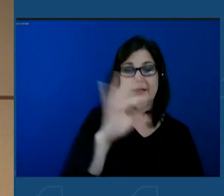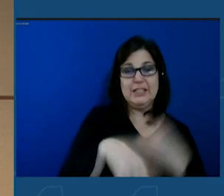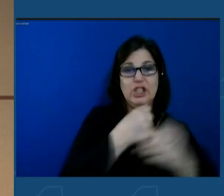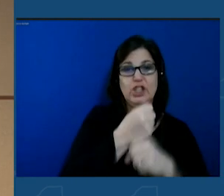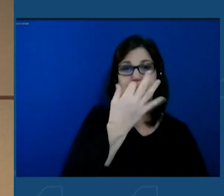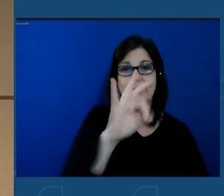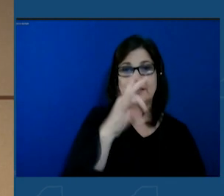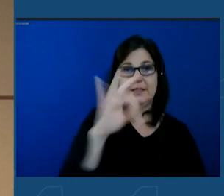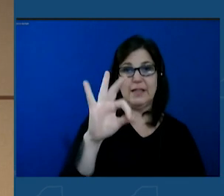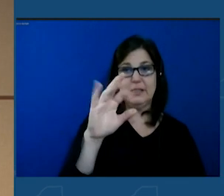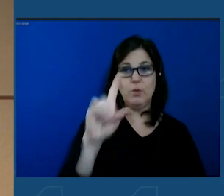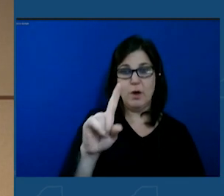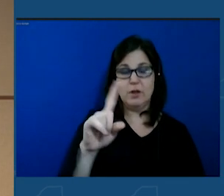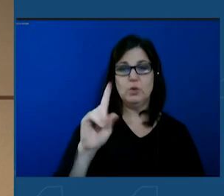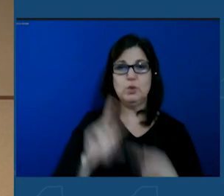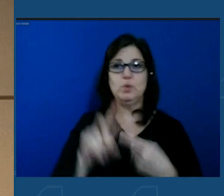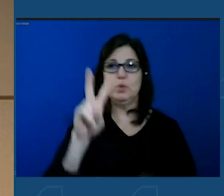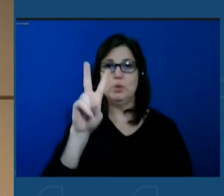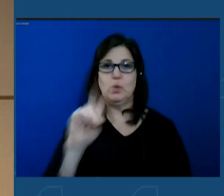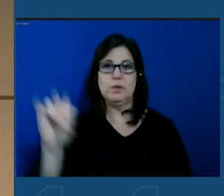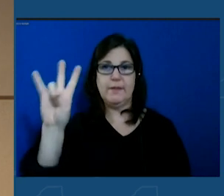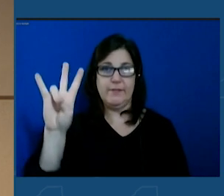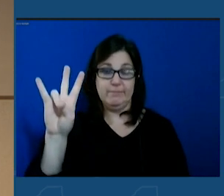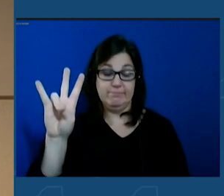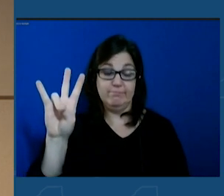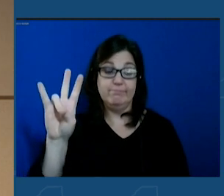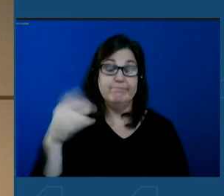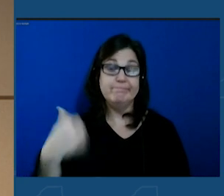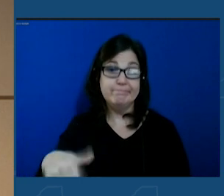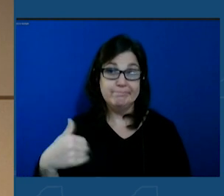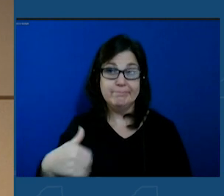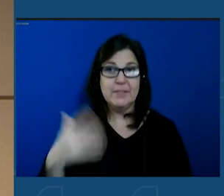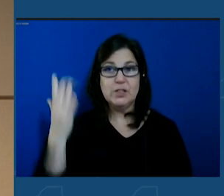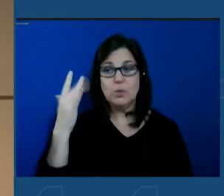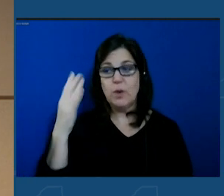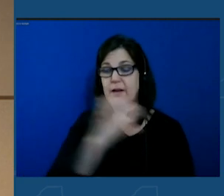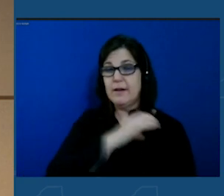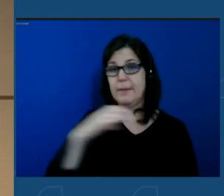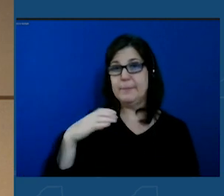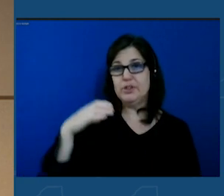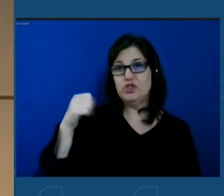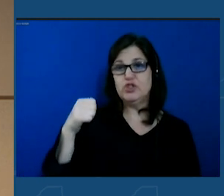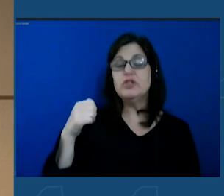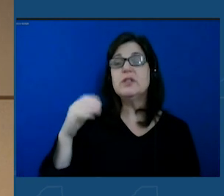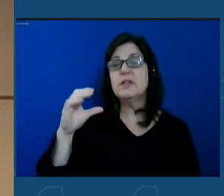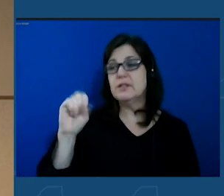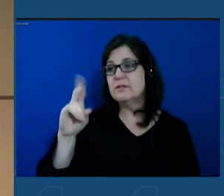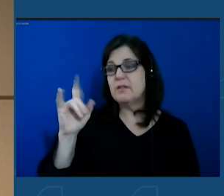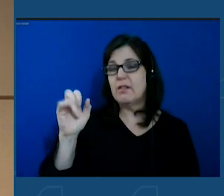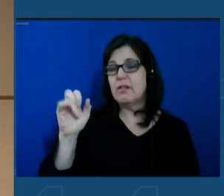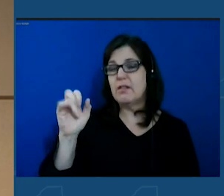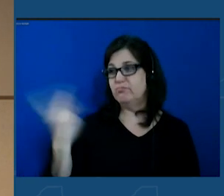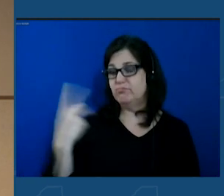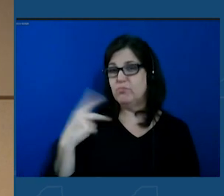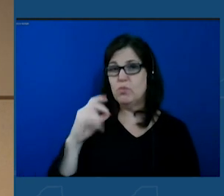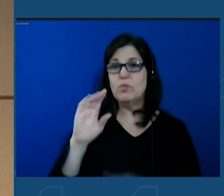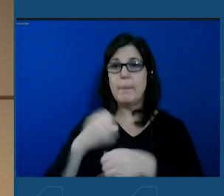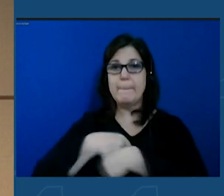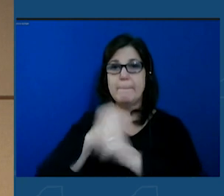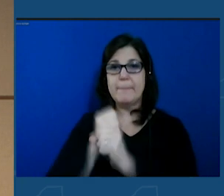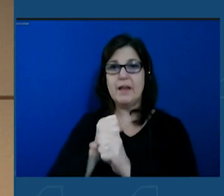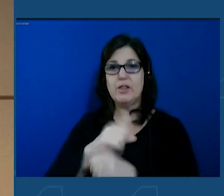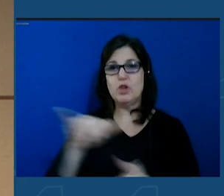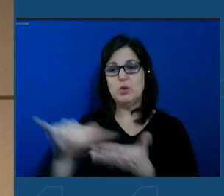2017. It is why together, Commissioner Sullivan and I created the New York State Black